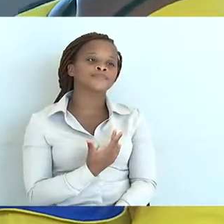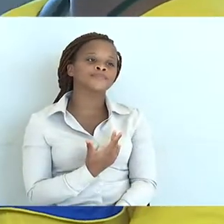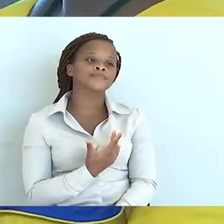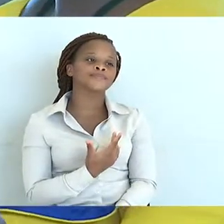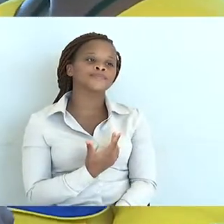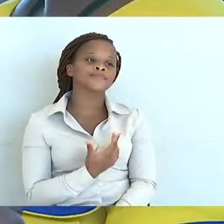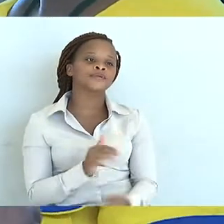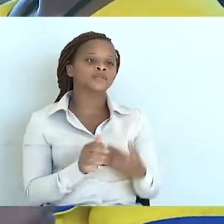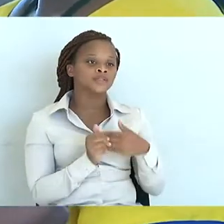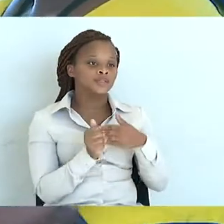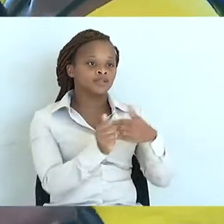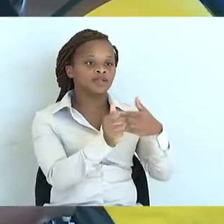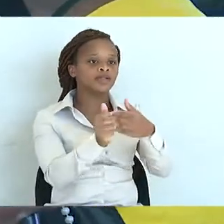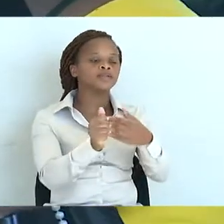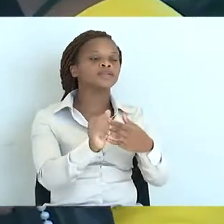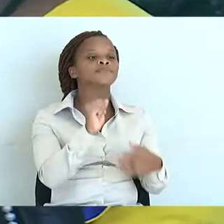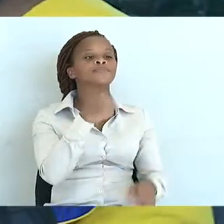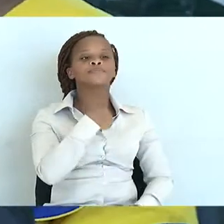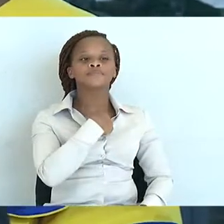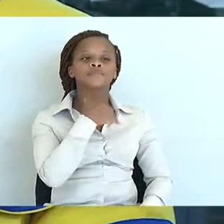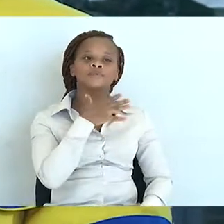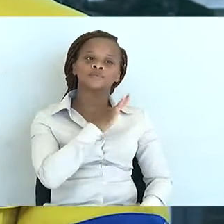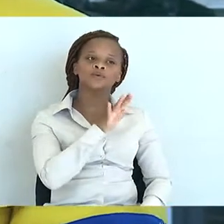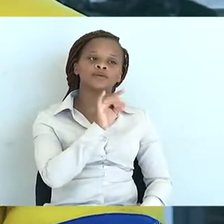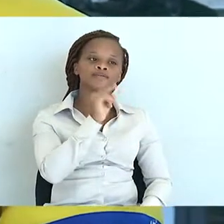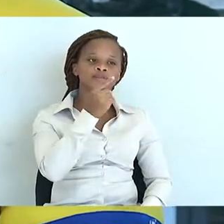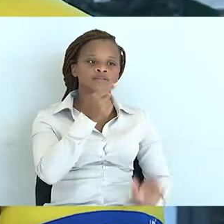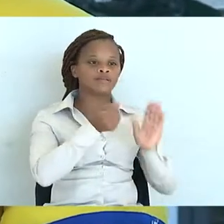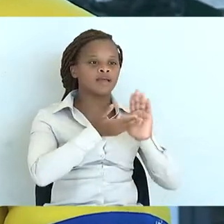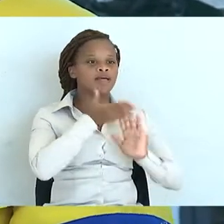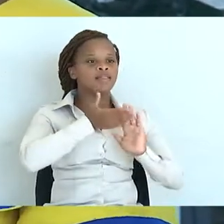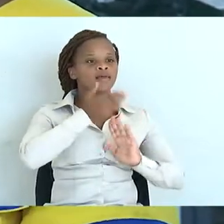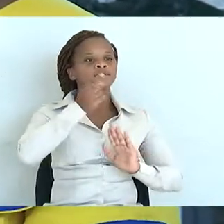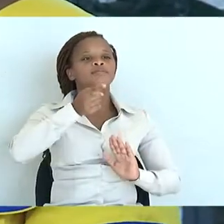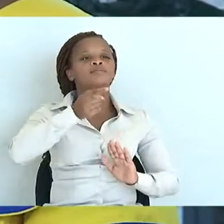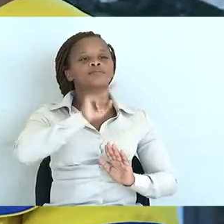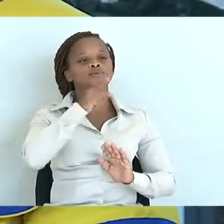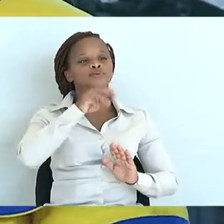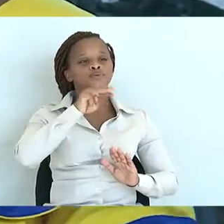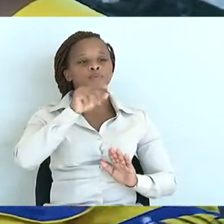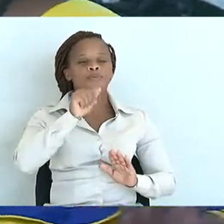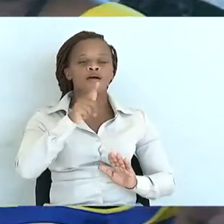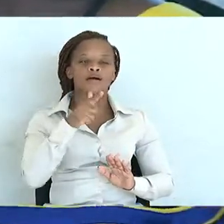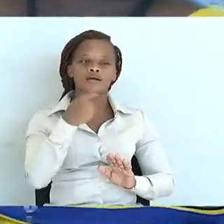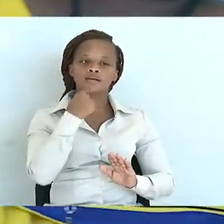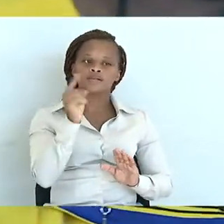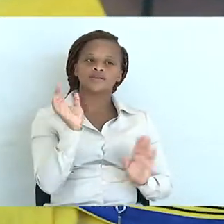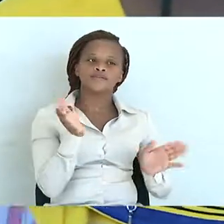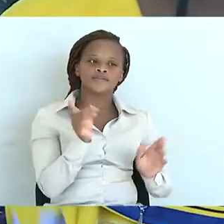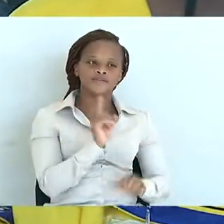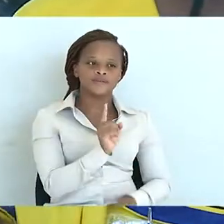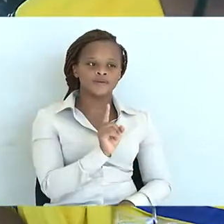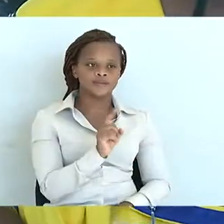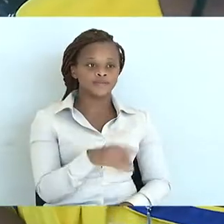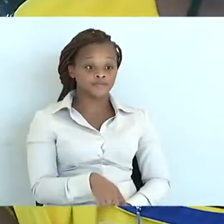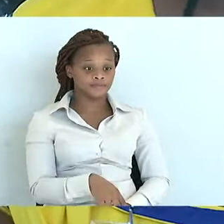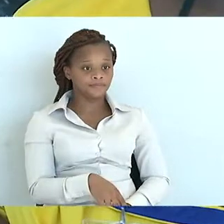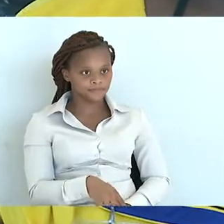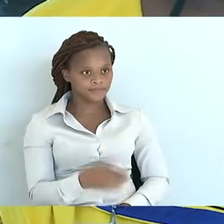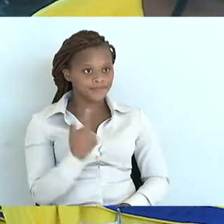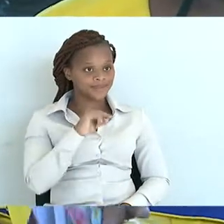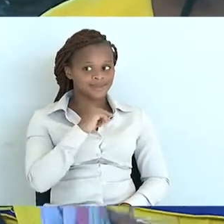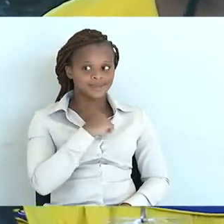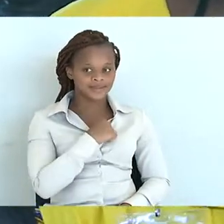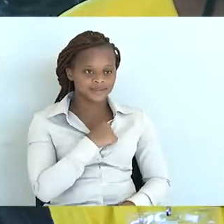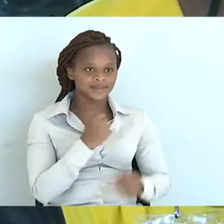highlight what uMinister wethu Nkosazana Dlamini-Zuma mentioned. Ukuthi siqala with what we have. We